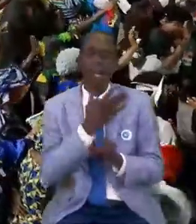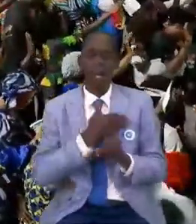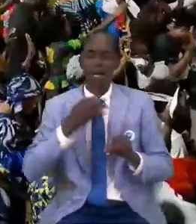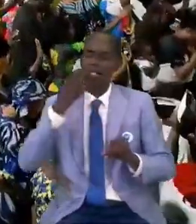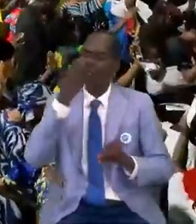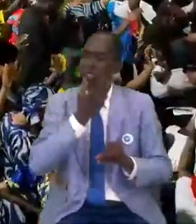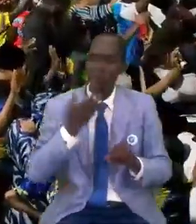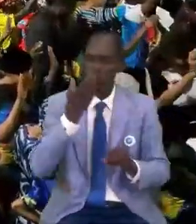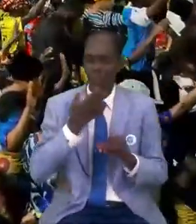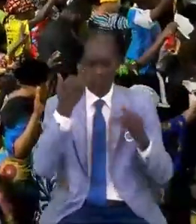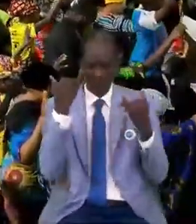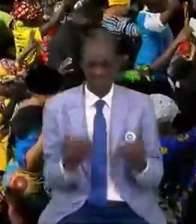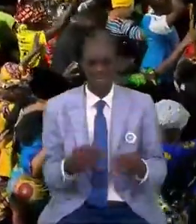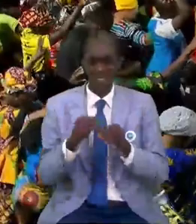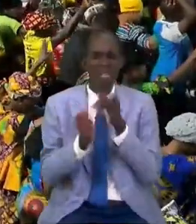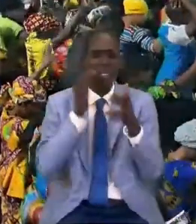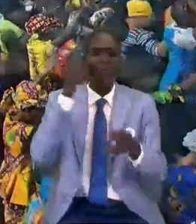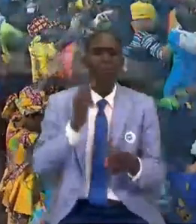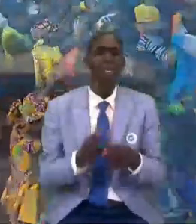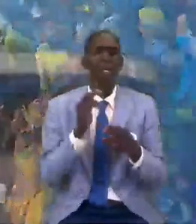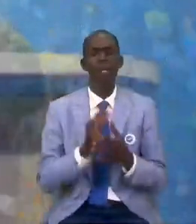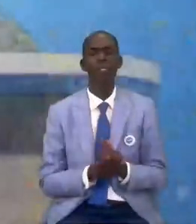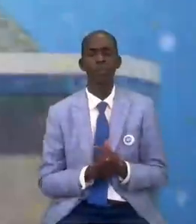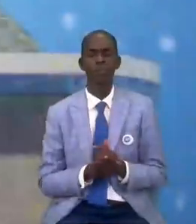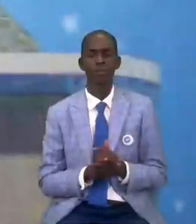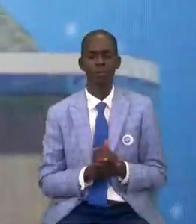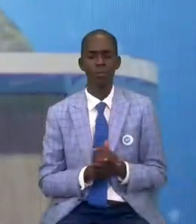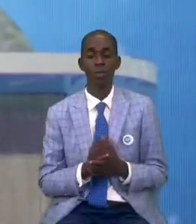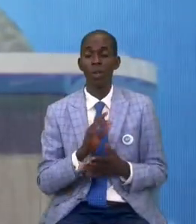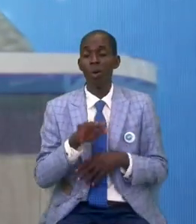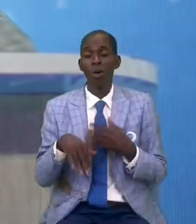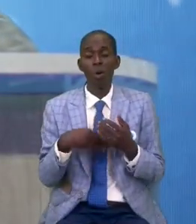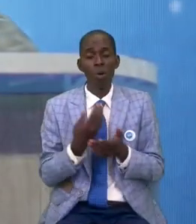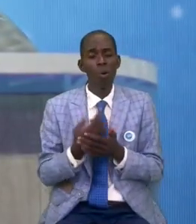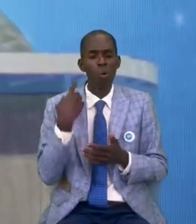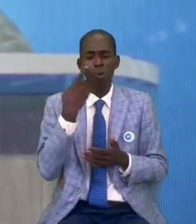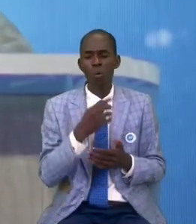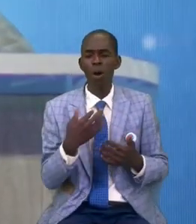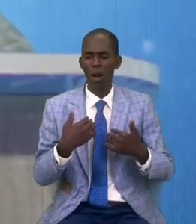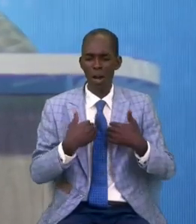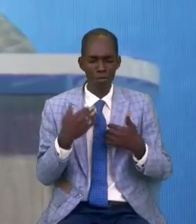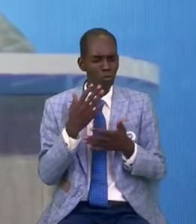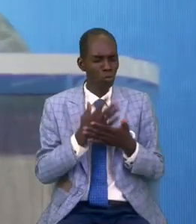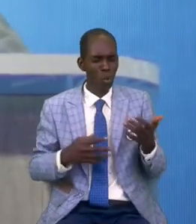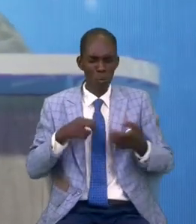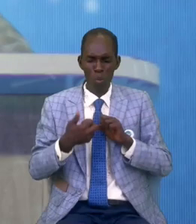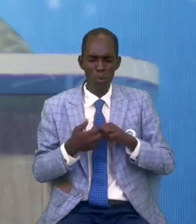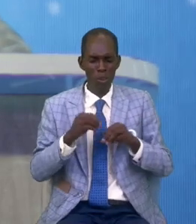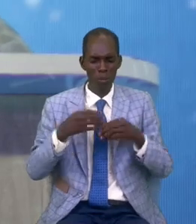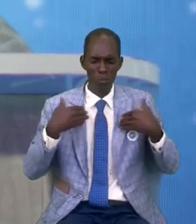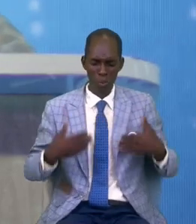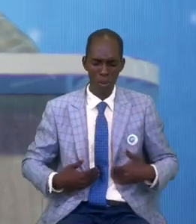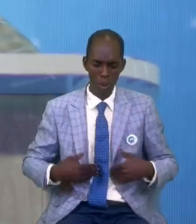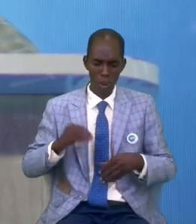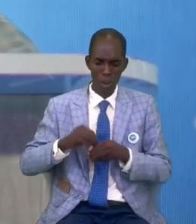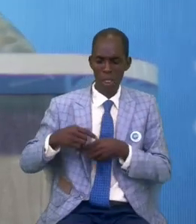And those who have any complication in their body, in the heart, the lungs, the livers, the kidney,